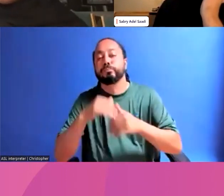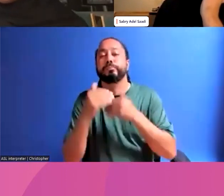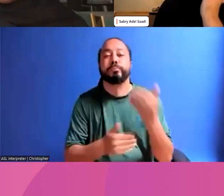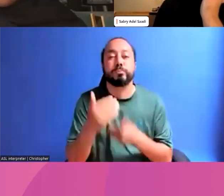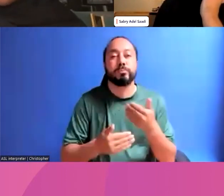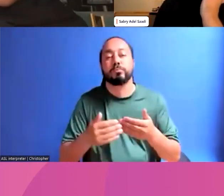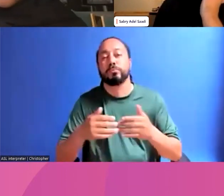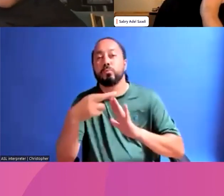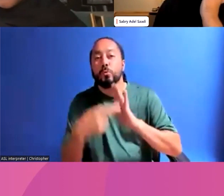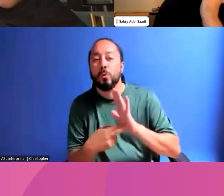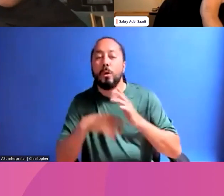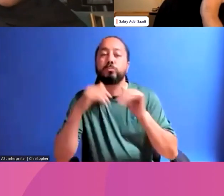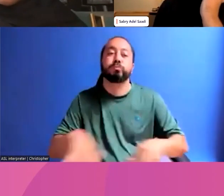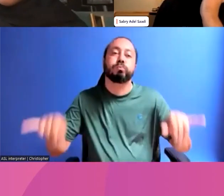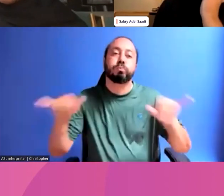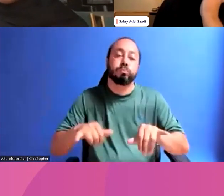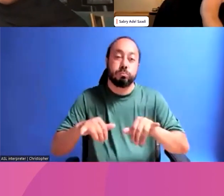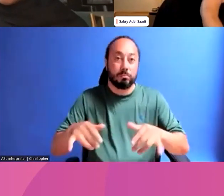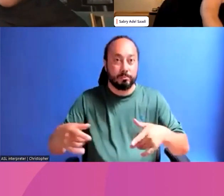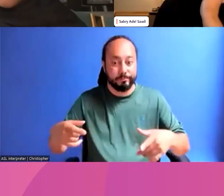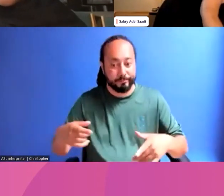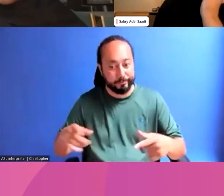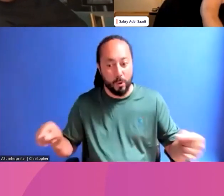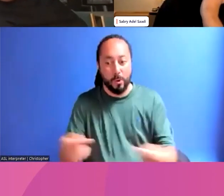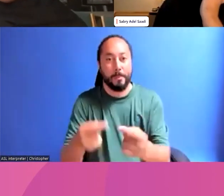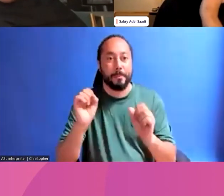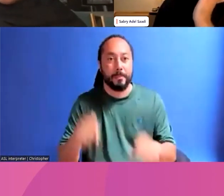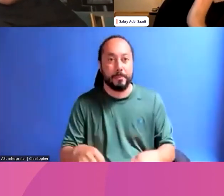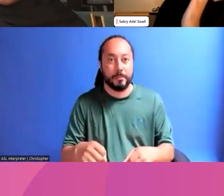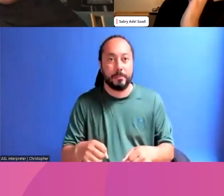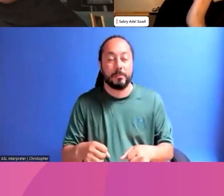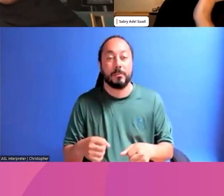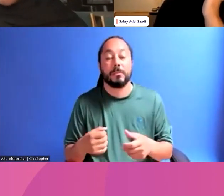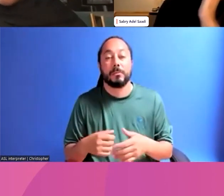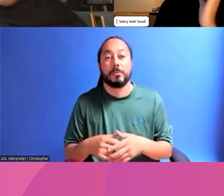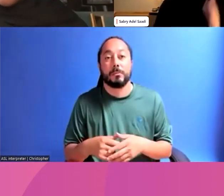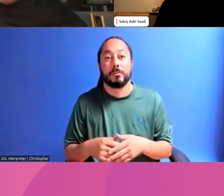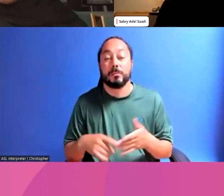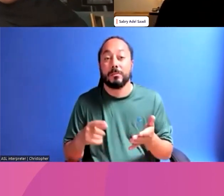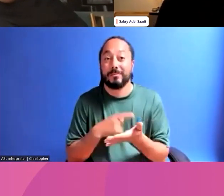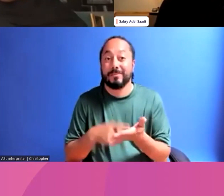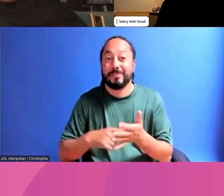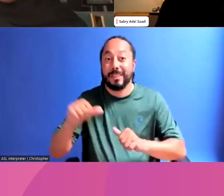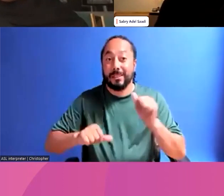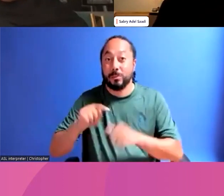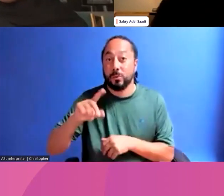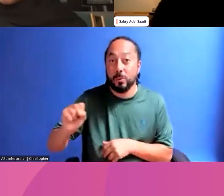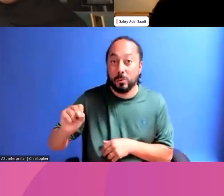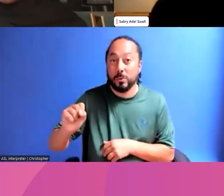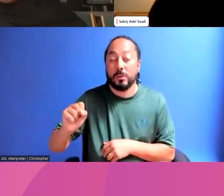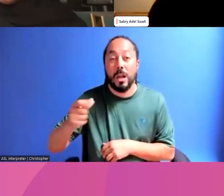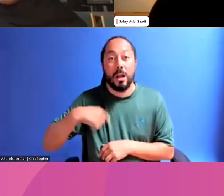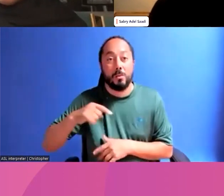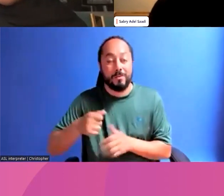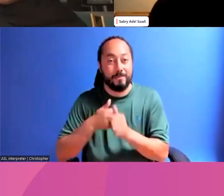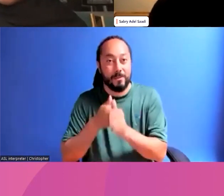because often these these assessment tools or these protocols that we follow were not really